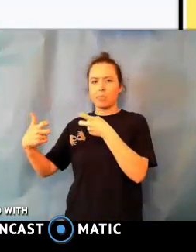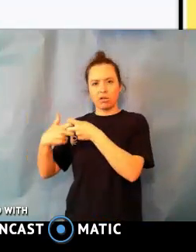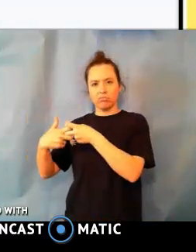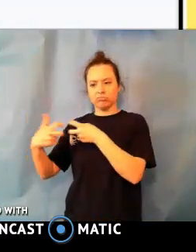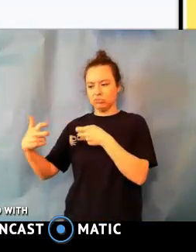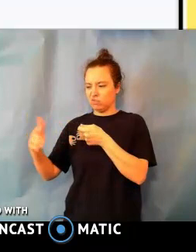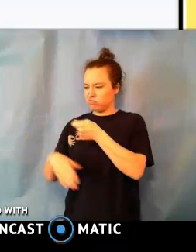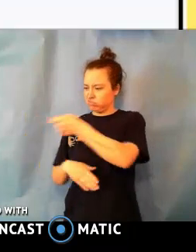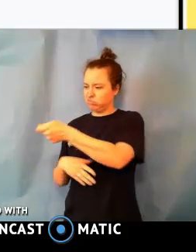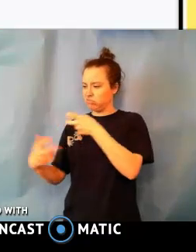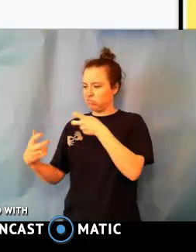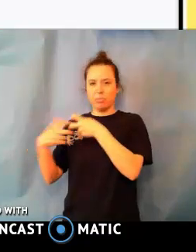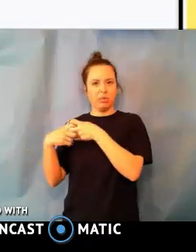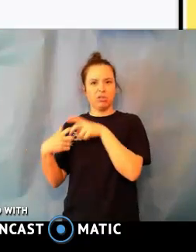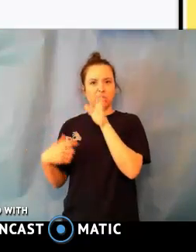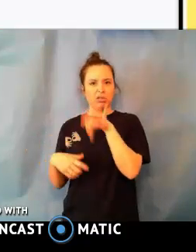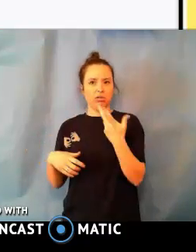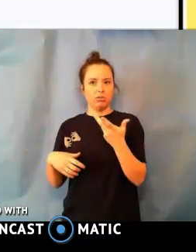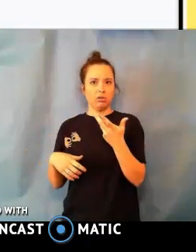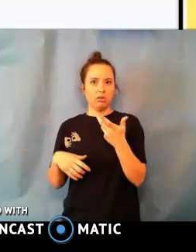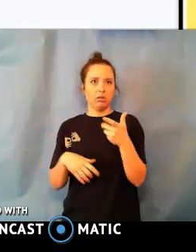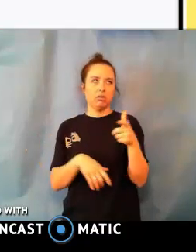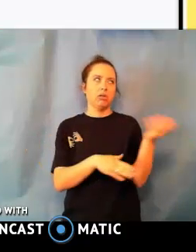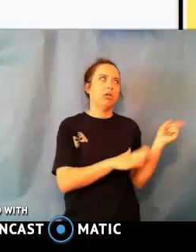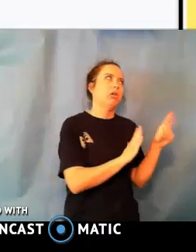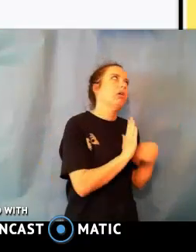computer? Does that take all day?